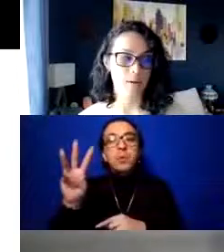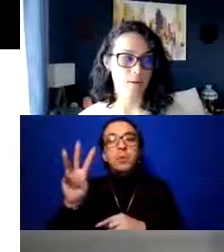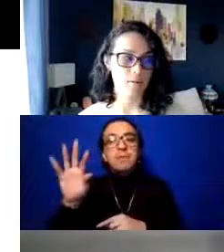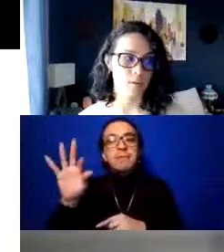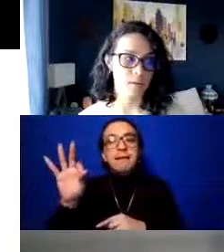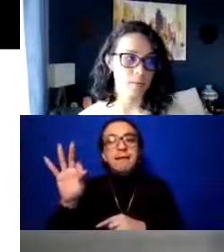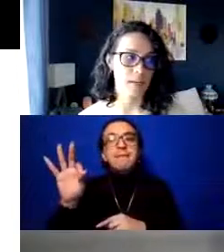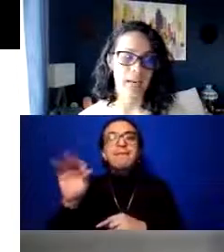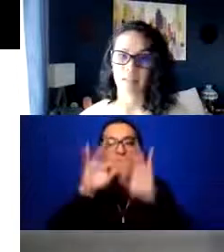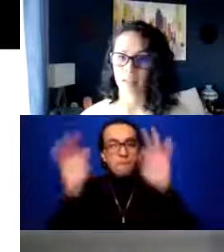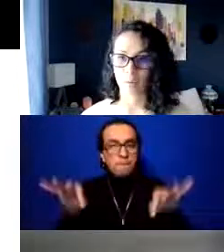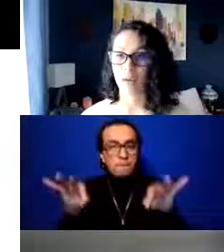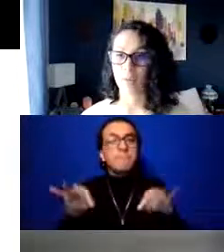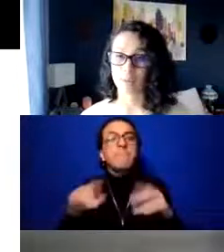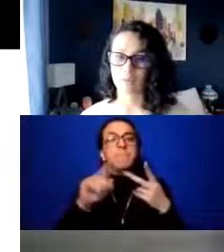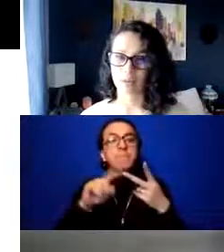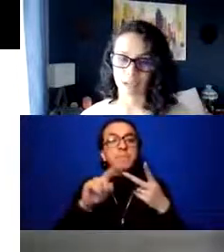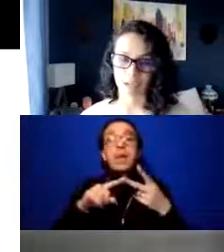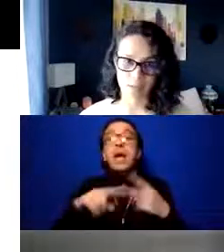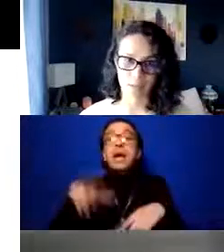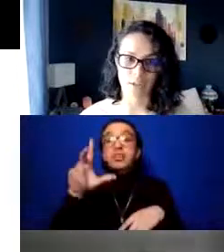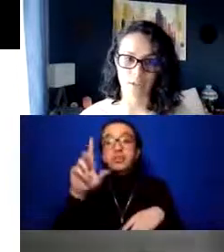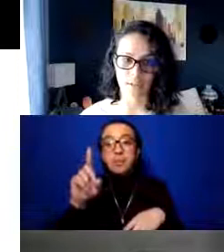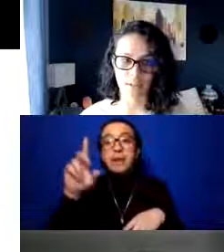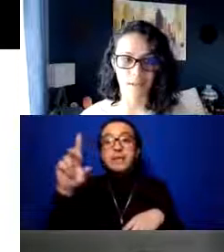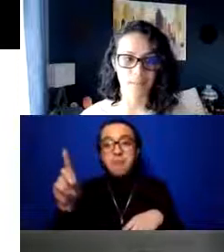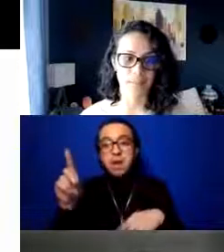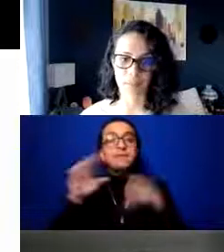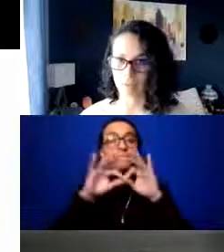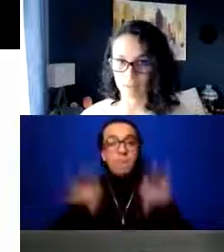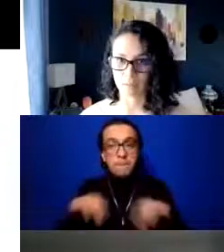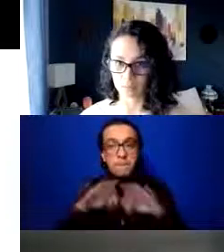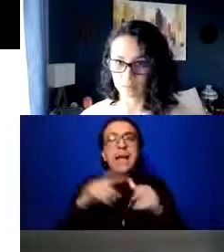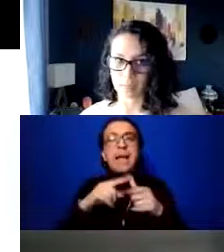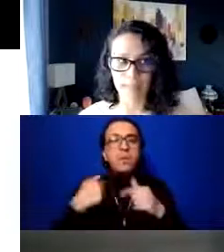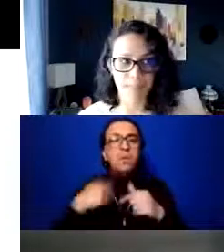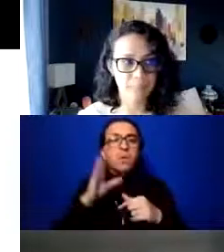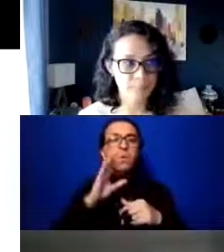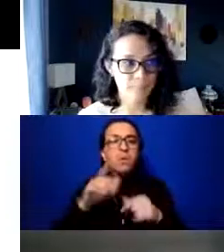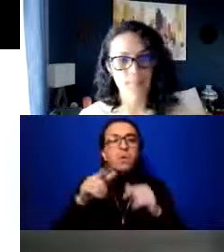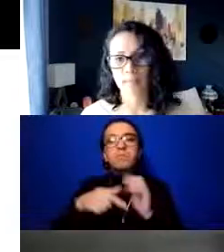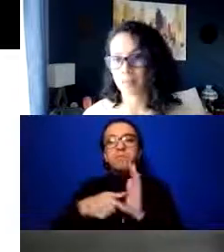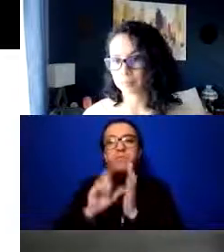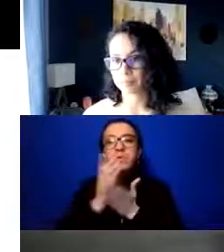direct deposit form, and then we'll walk through some frequently asked questions that we've received in the meantime.